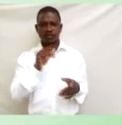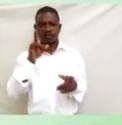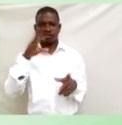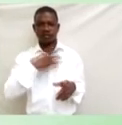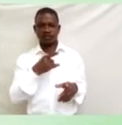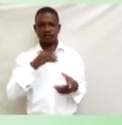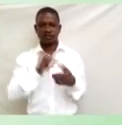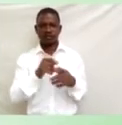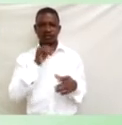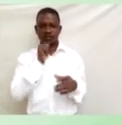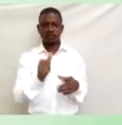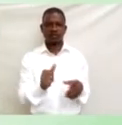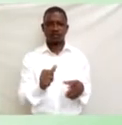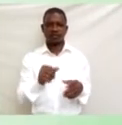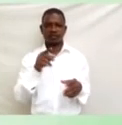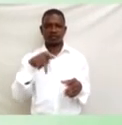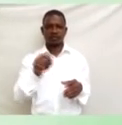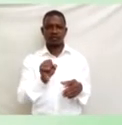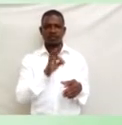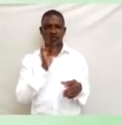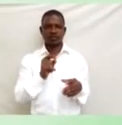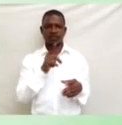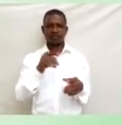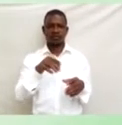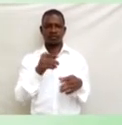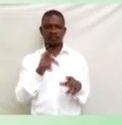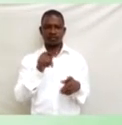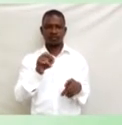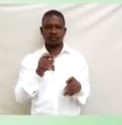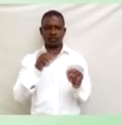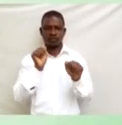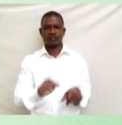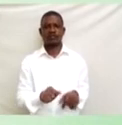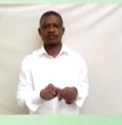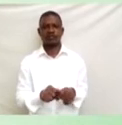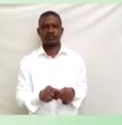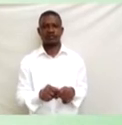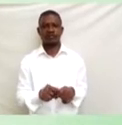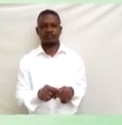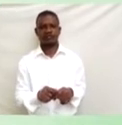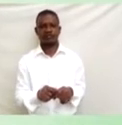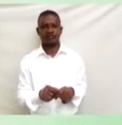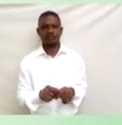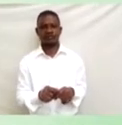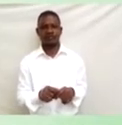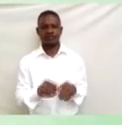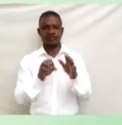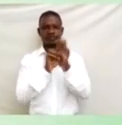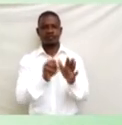suggesting that something is unlikely or not particularly